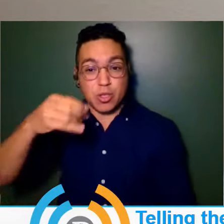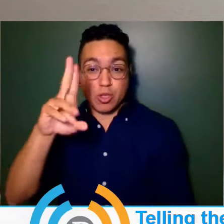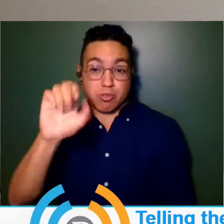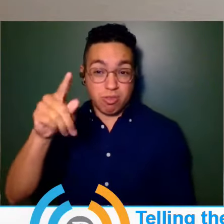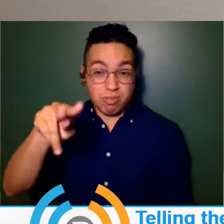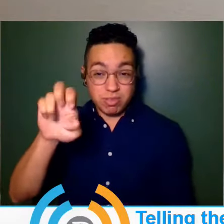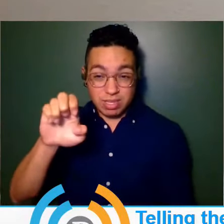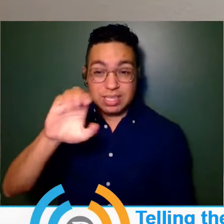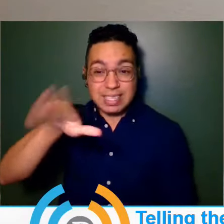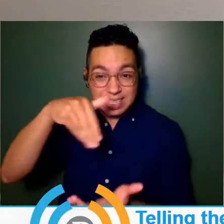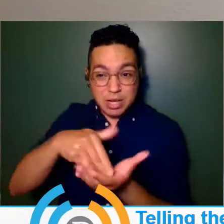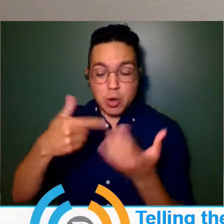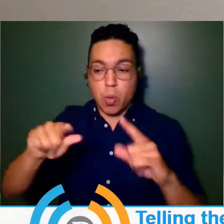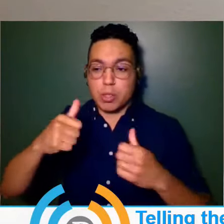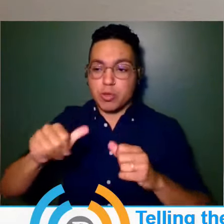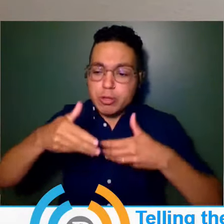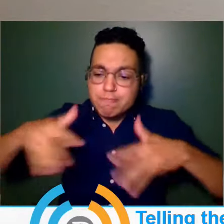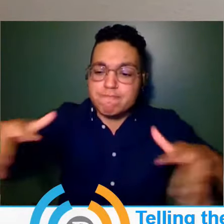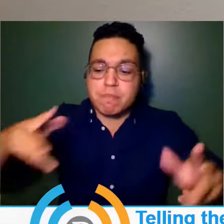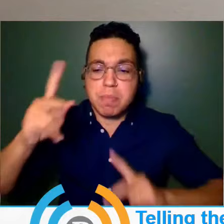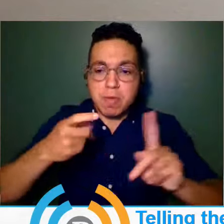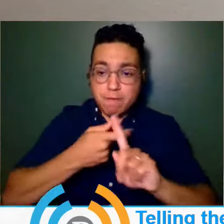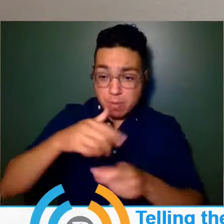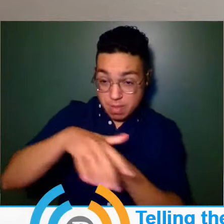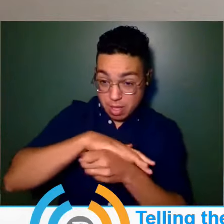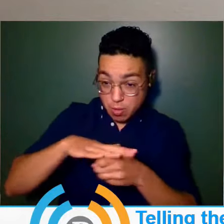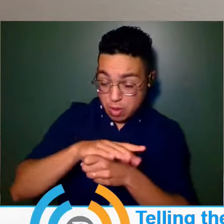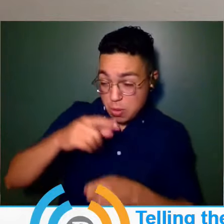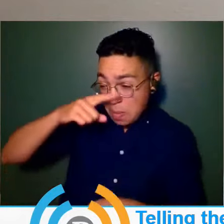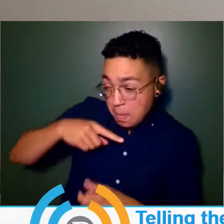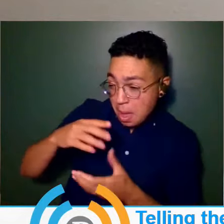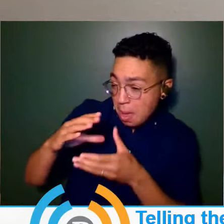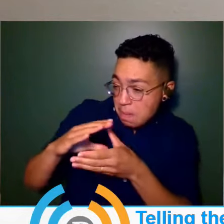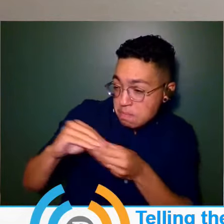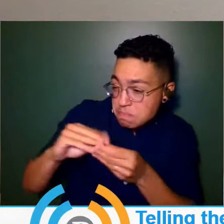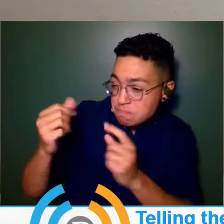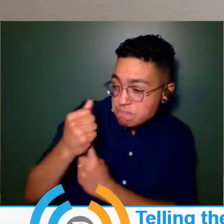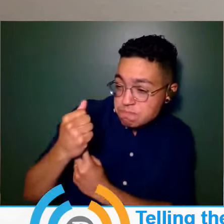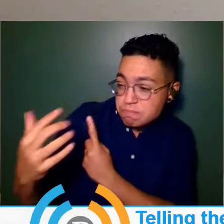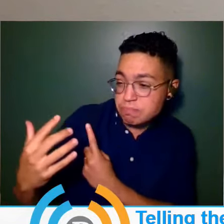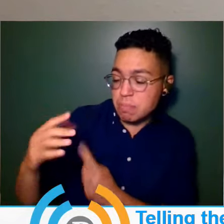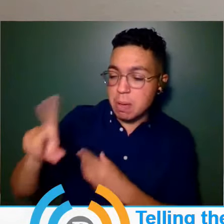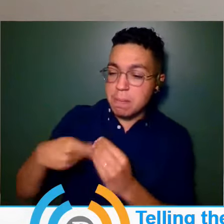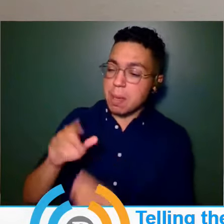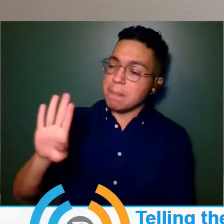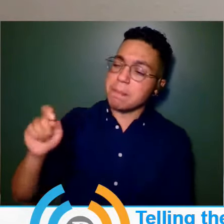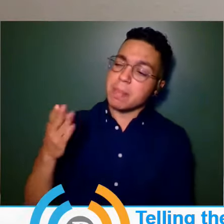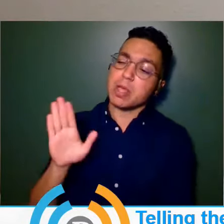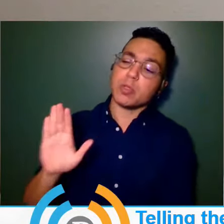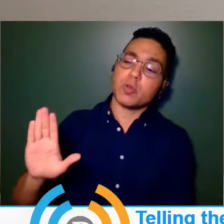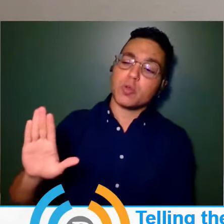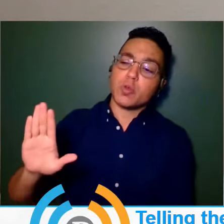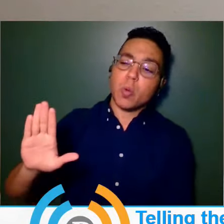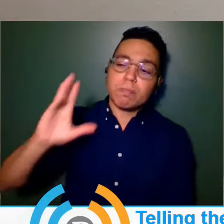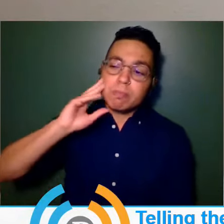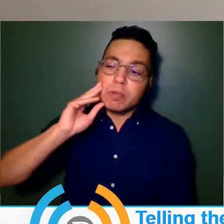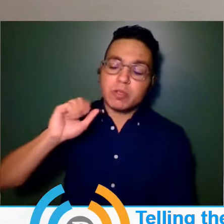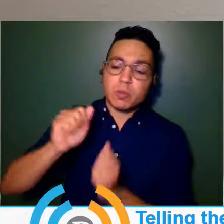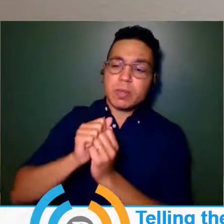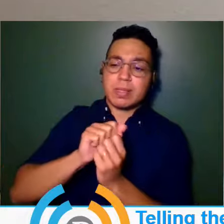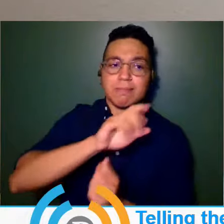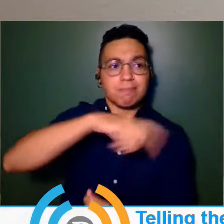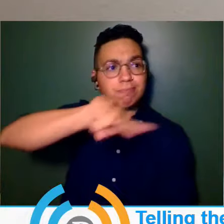attempting to clear demonstrators from the area. Can you speak a little bit, Beth, about how targeting journalists limits the